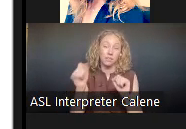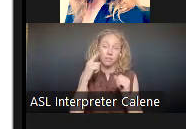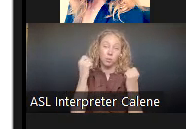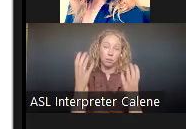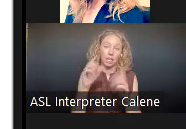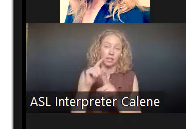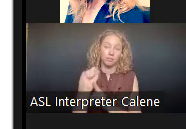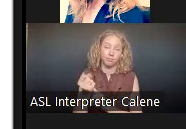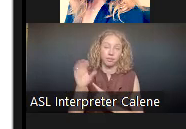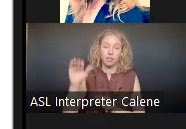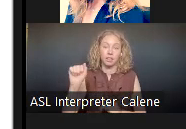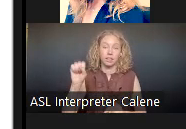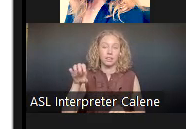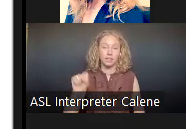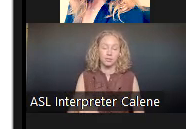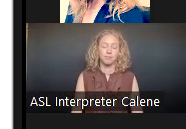cases.